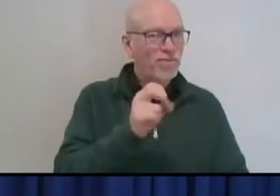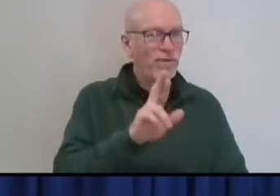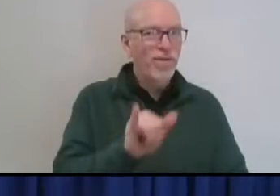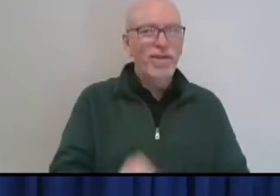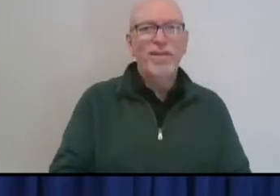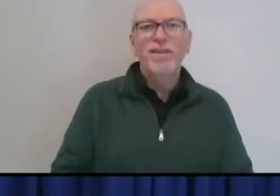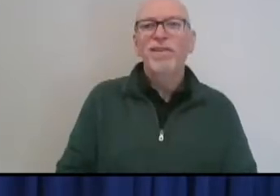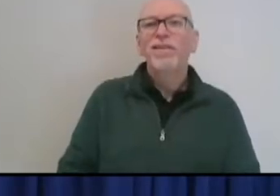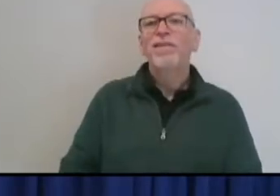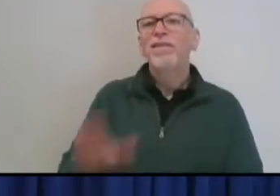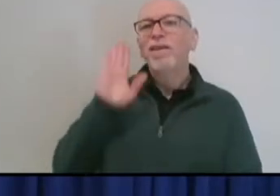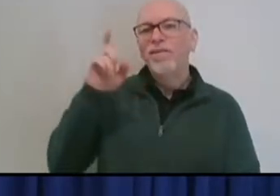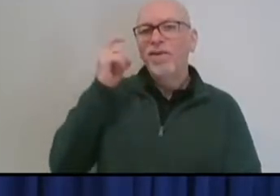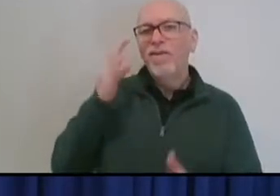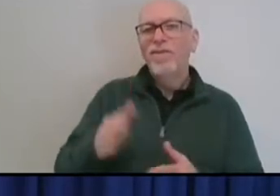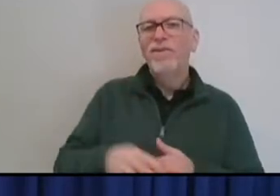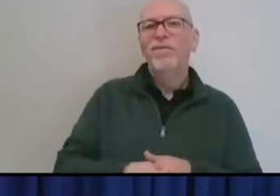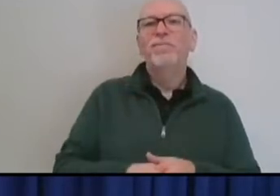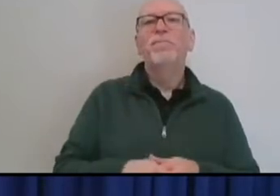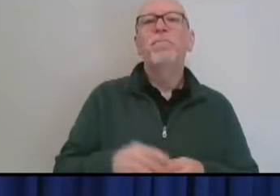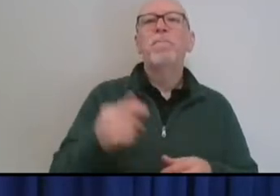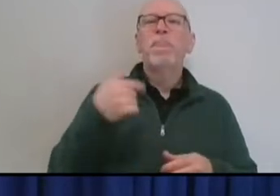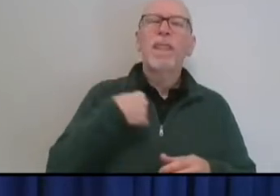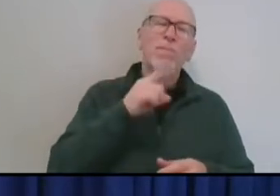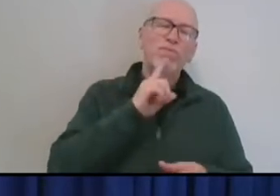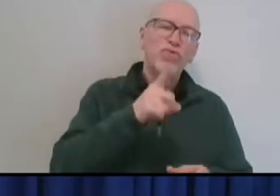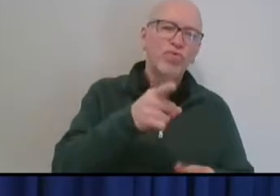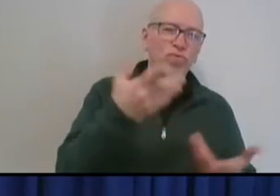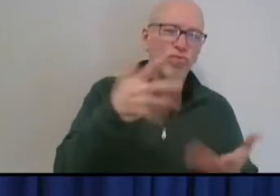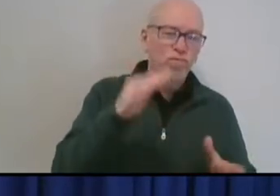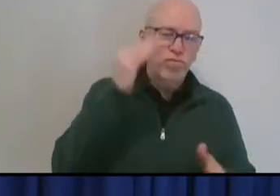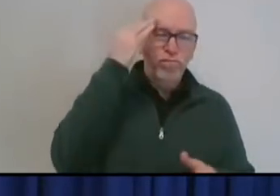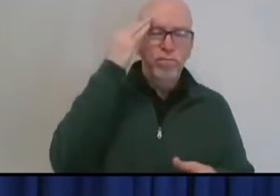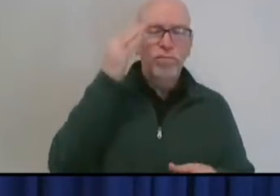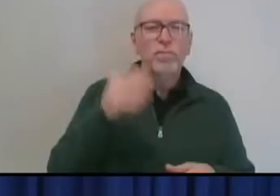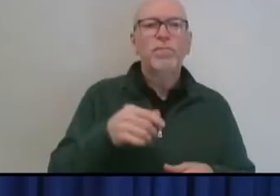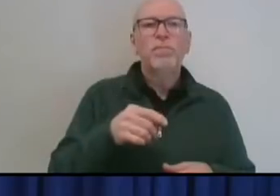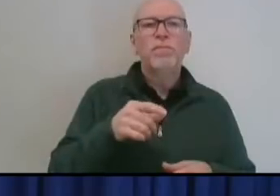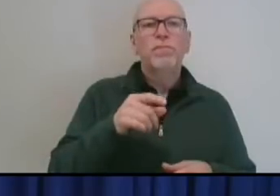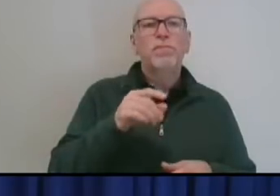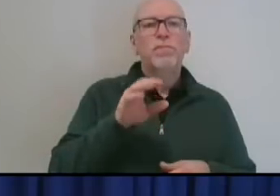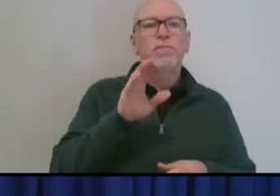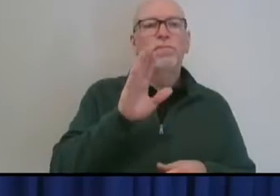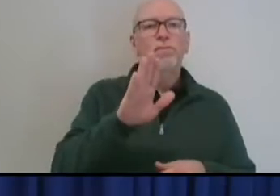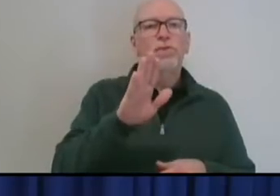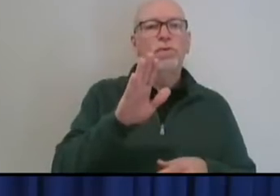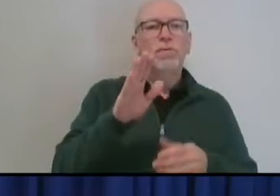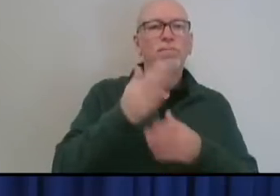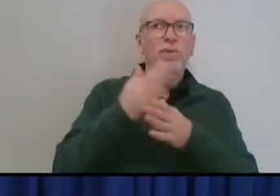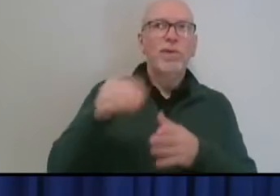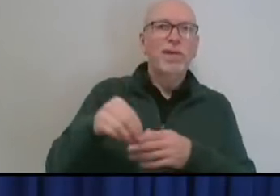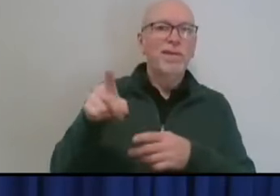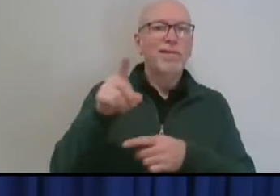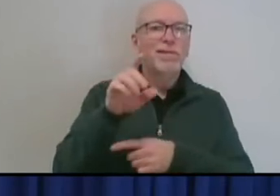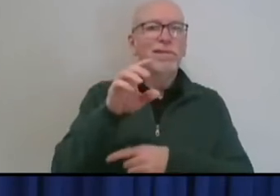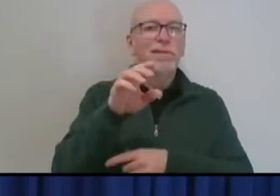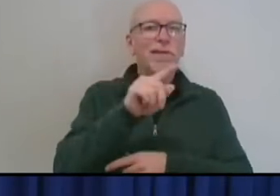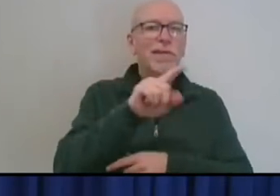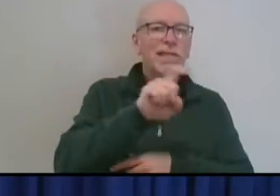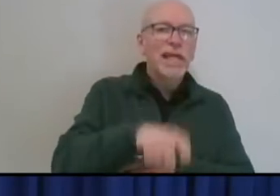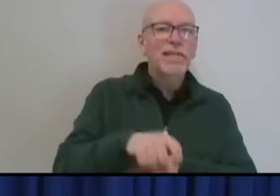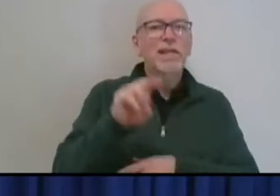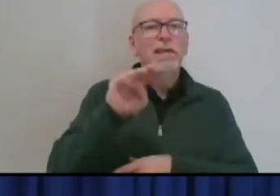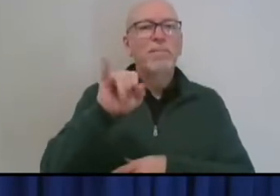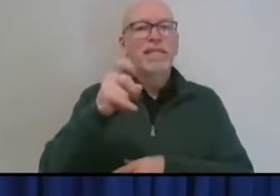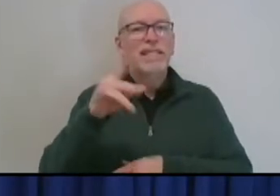Good afternoon, Governor. I'm sure you are aware that your counterparts in Texas and Mississippi have said that we